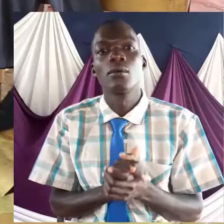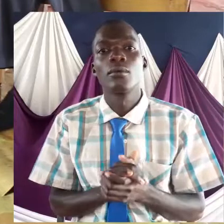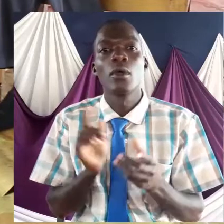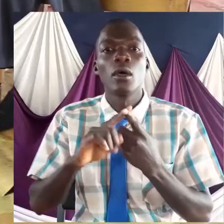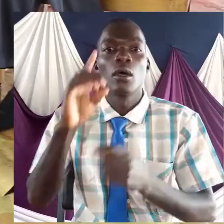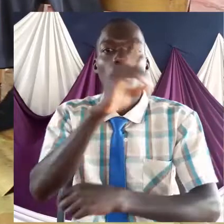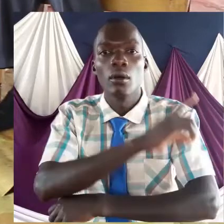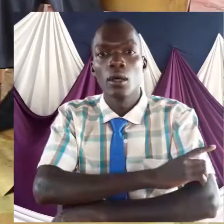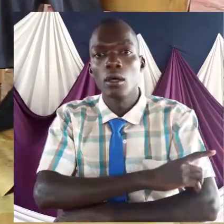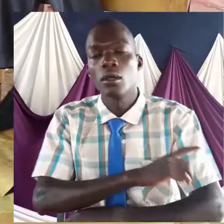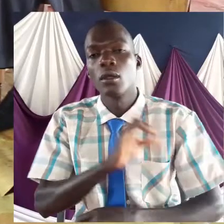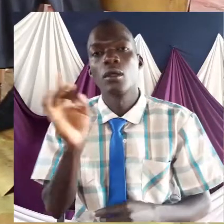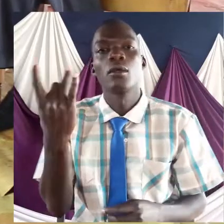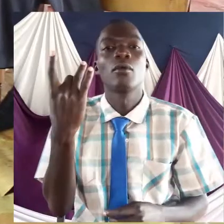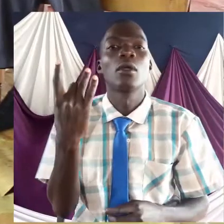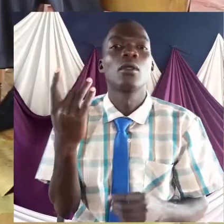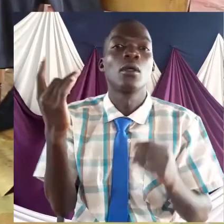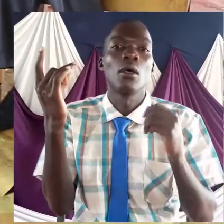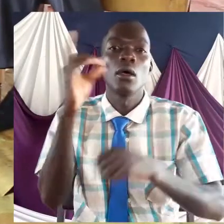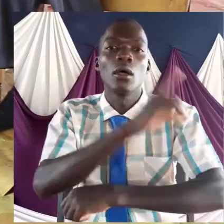Today, as the Seventh-day Adventist Church,